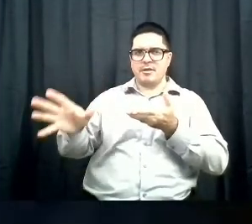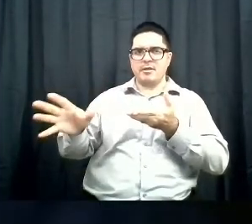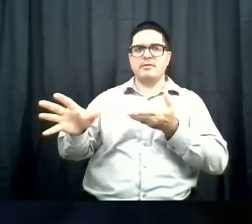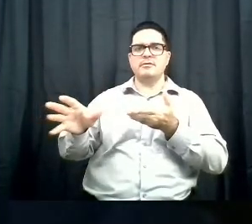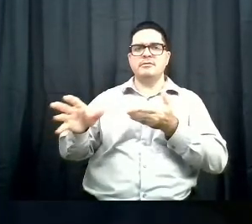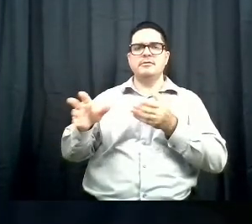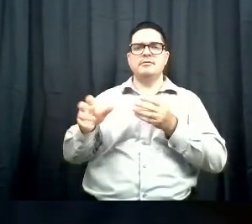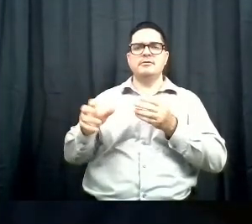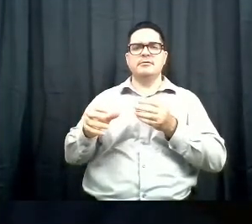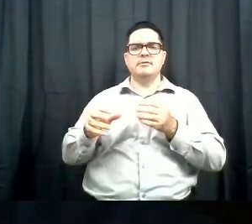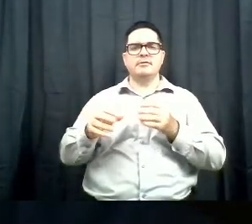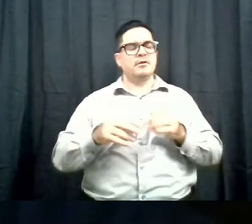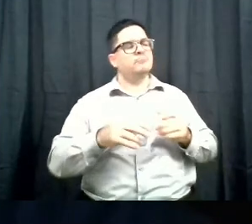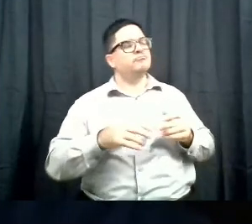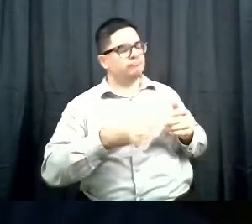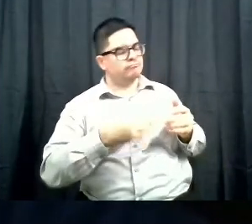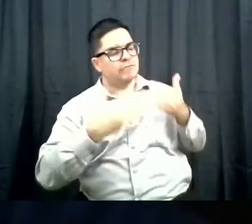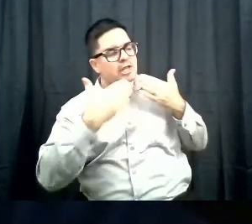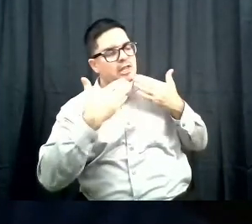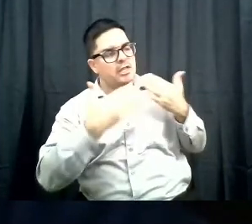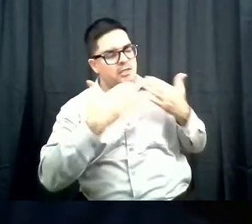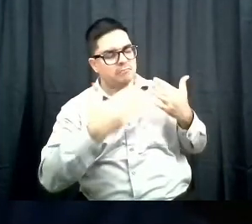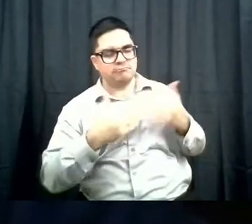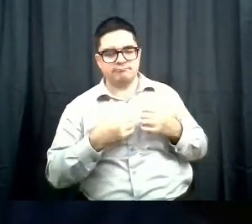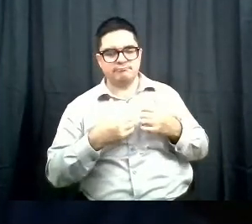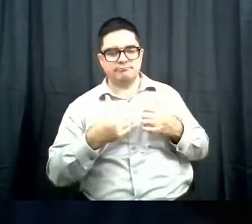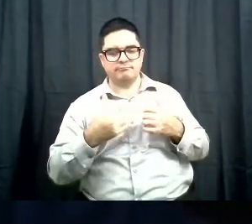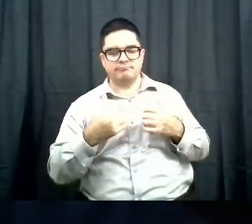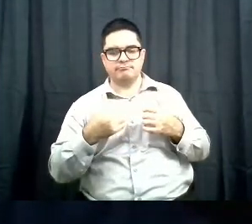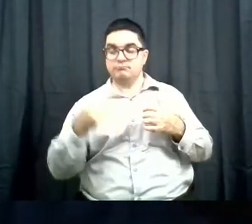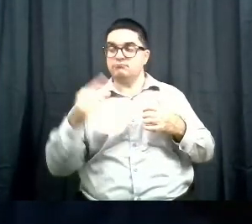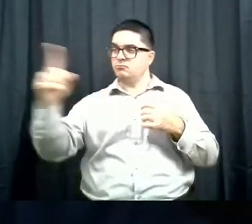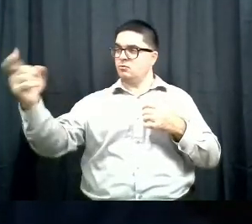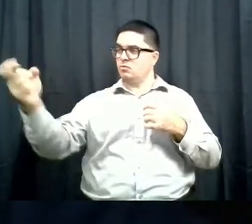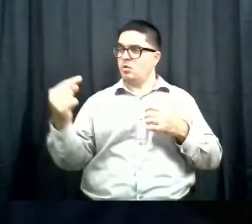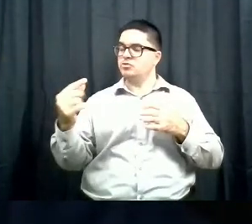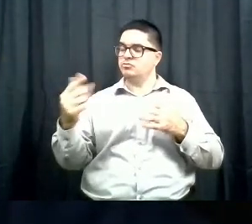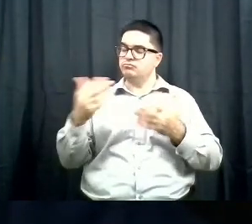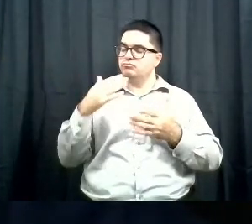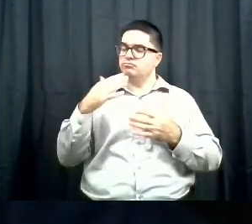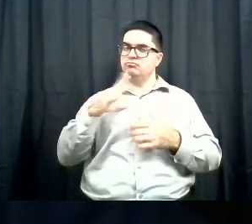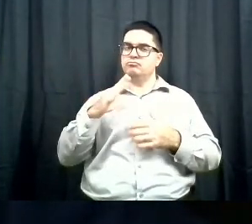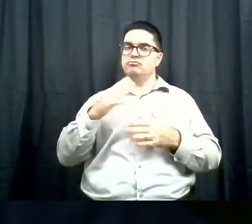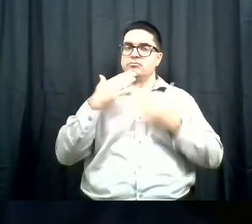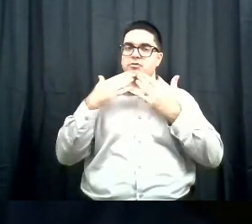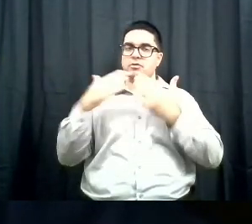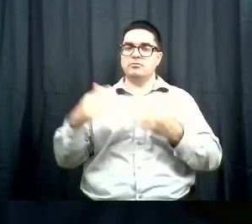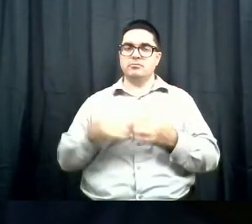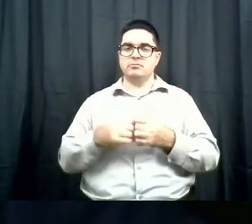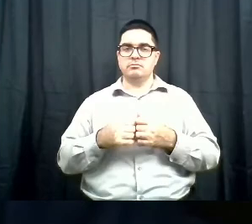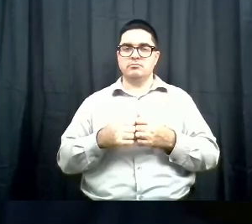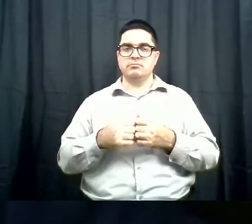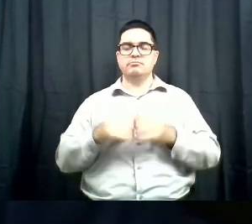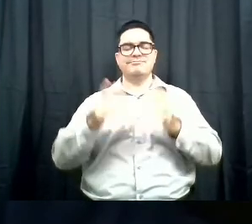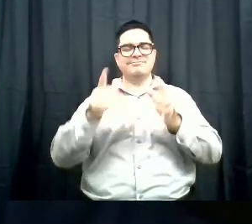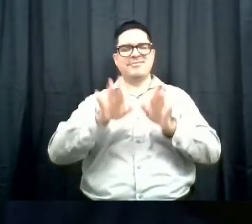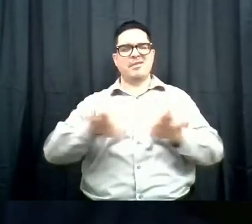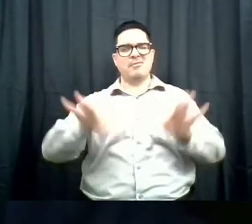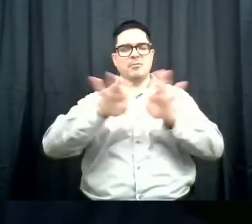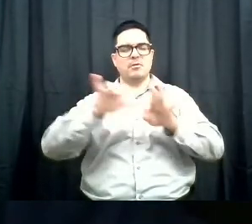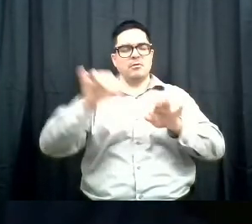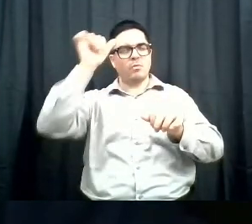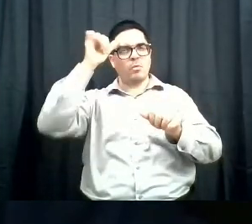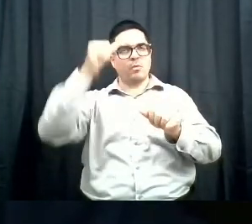Sure, Natalie, thank you for the opportunity and thank you for the question. Well, I think that first of all, we need to remember that Christmas bonus